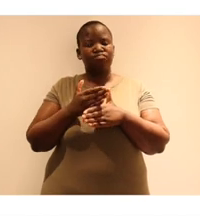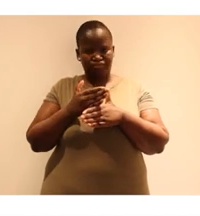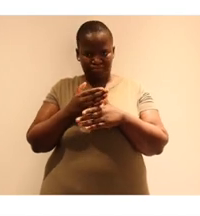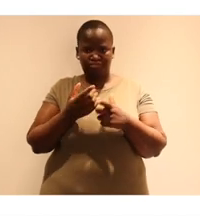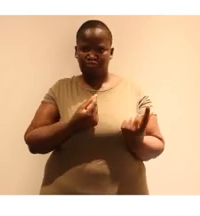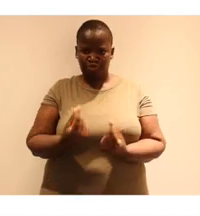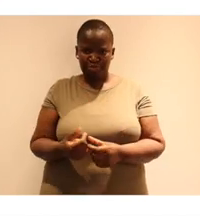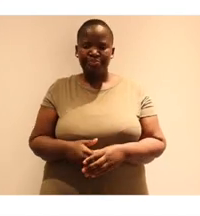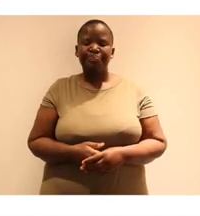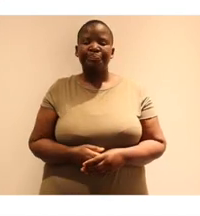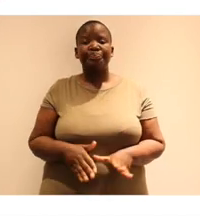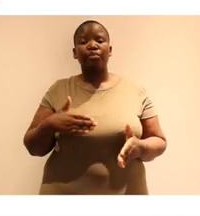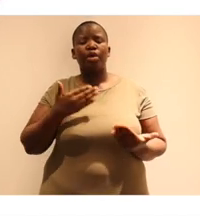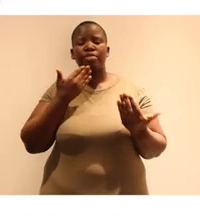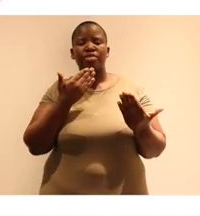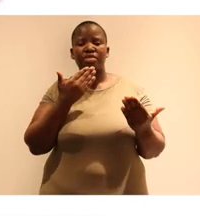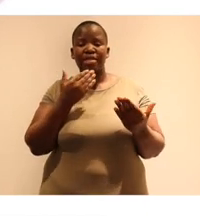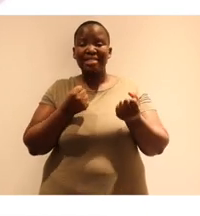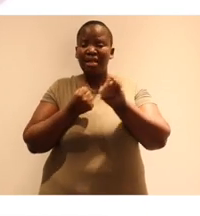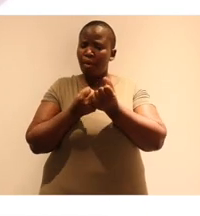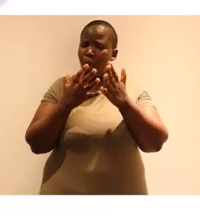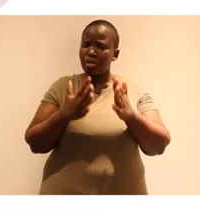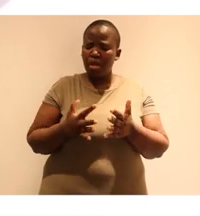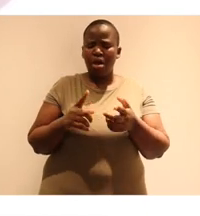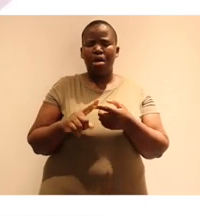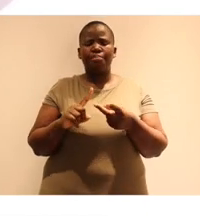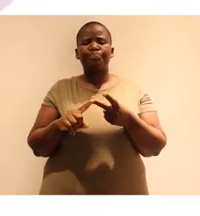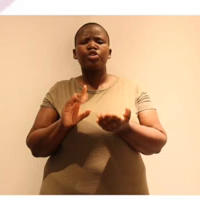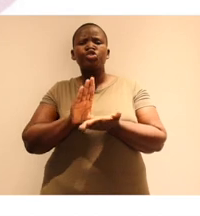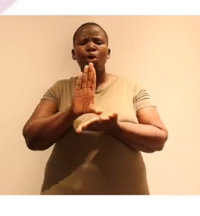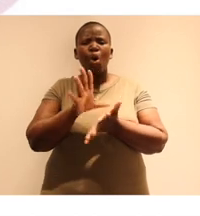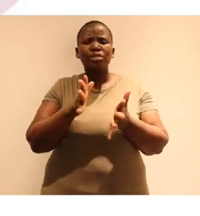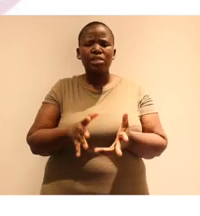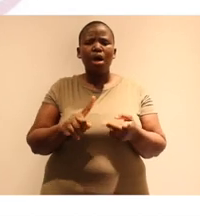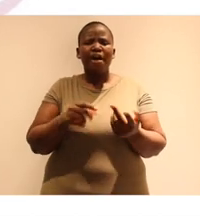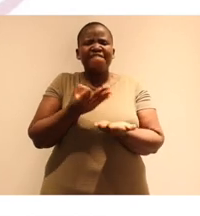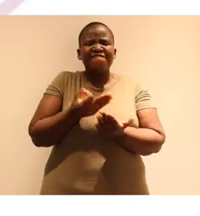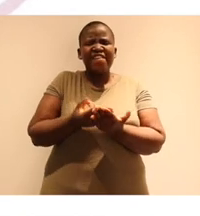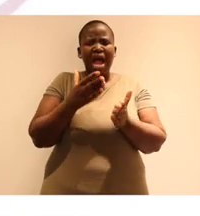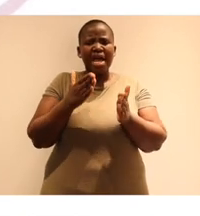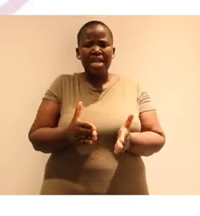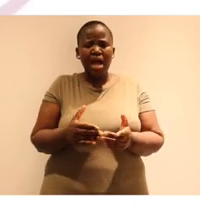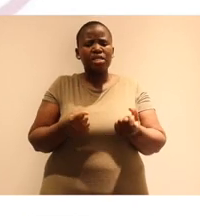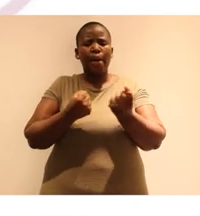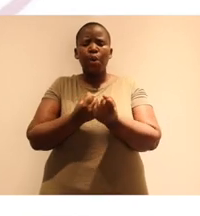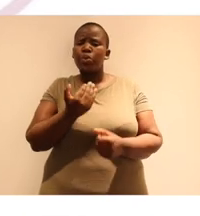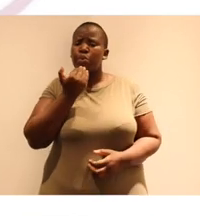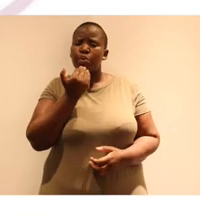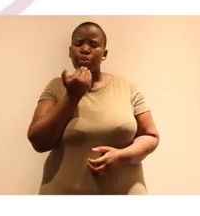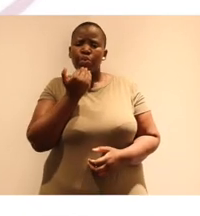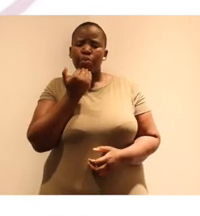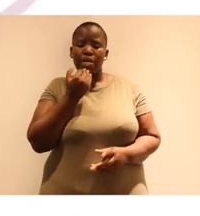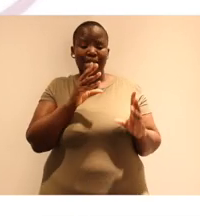possibility. We would also like to thank all the supporters and the sponsors and the funders, the support